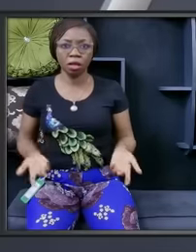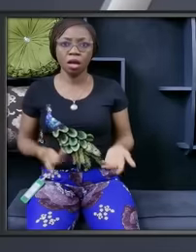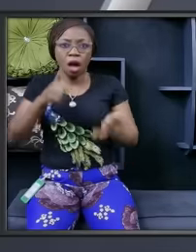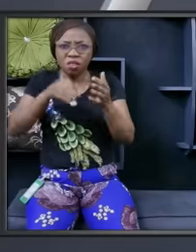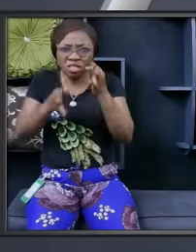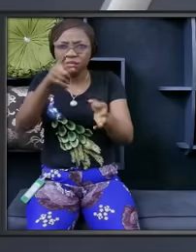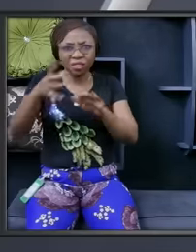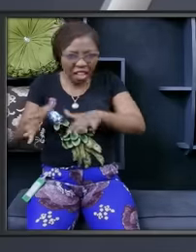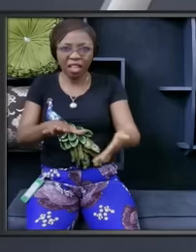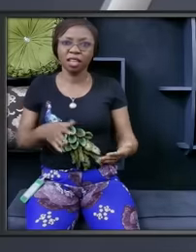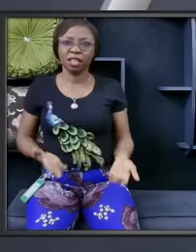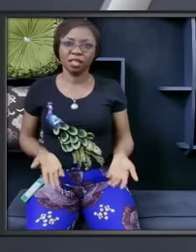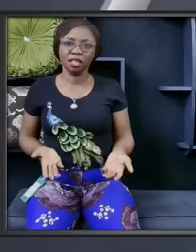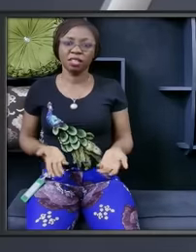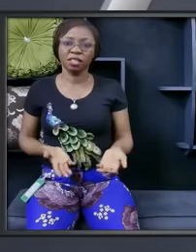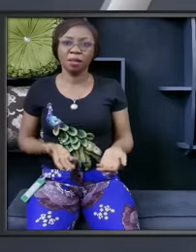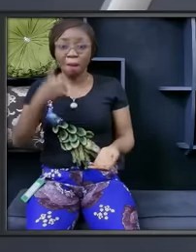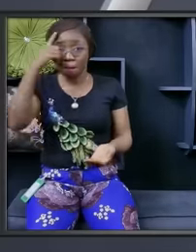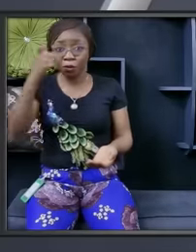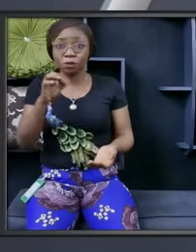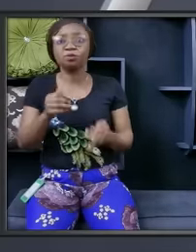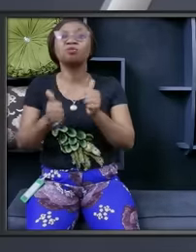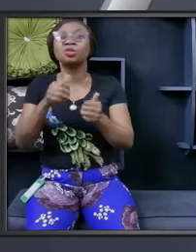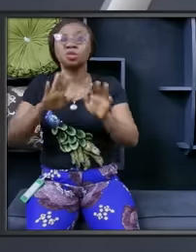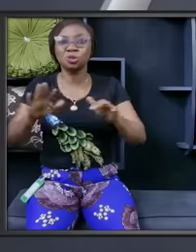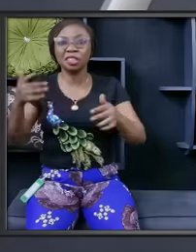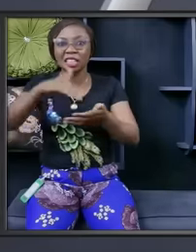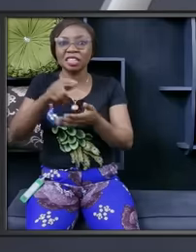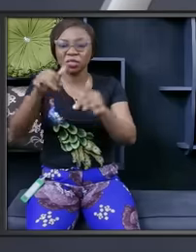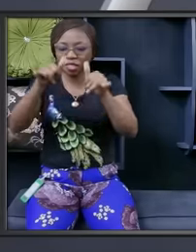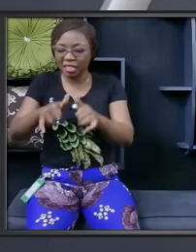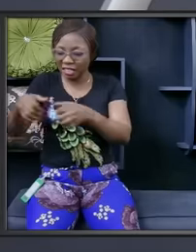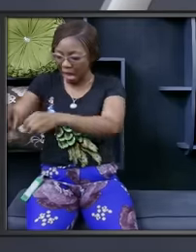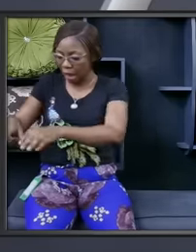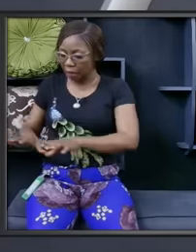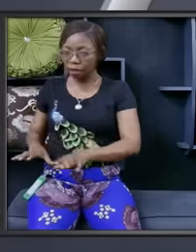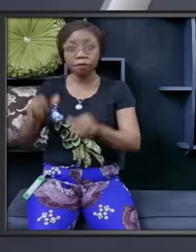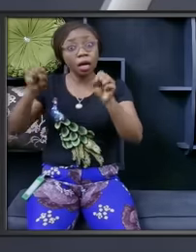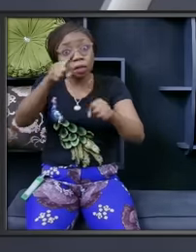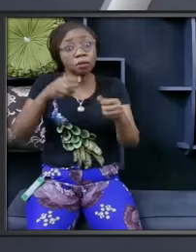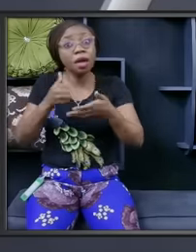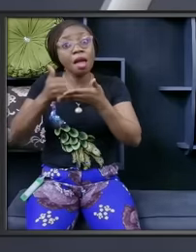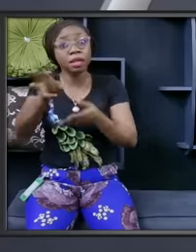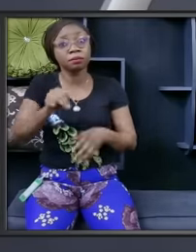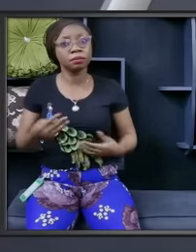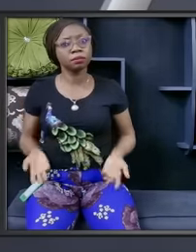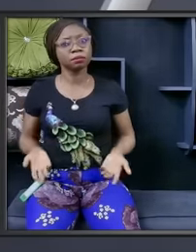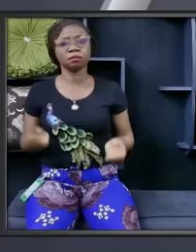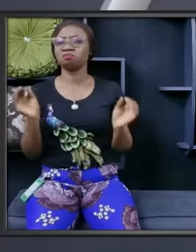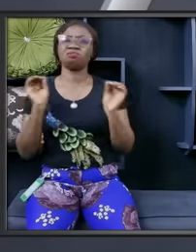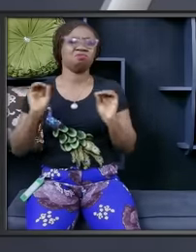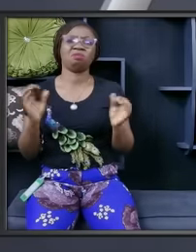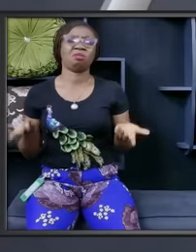you can't die? Because of which children again? You didn't say grave. Can you help them? No, sir. So